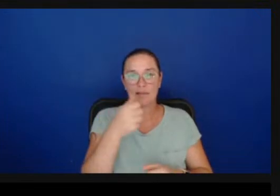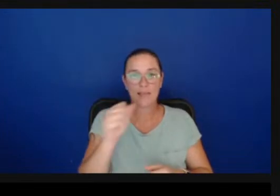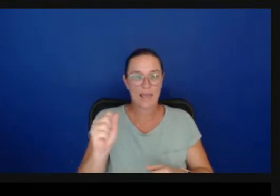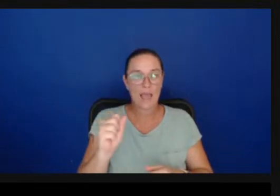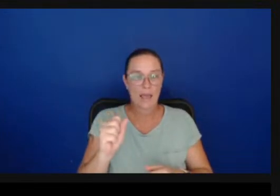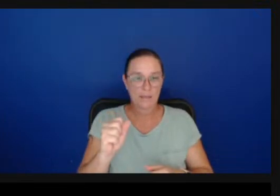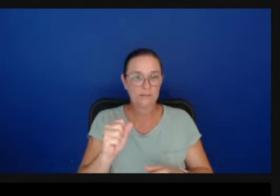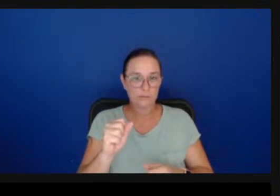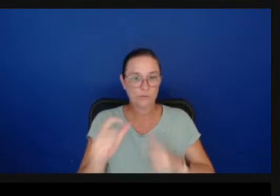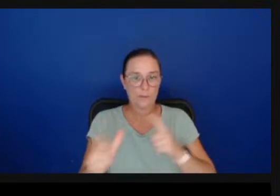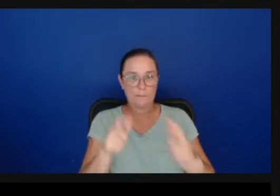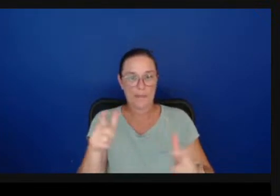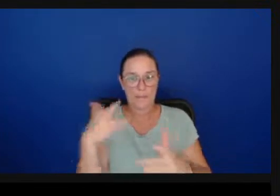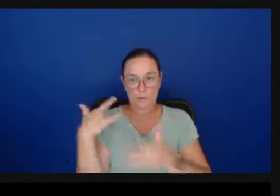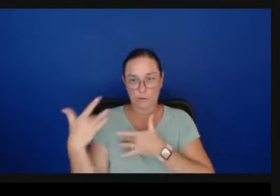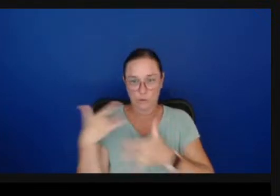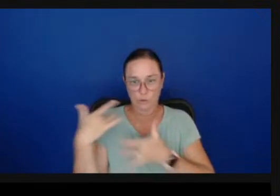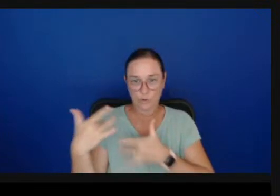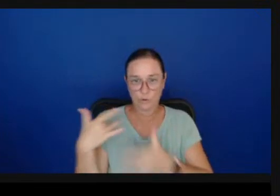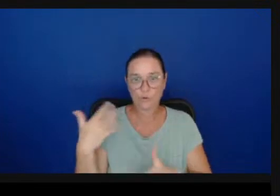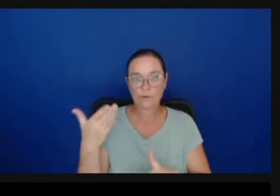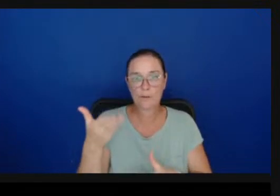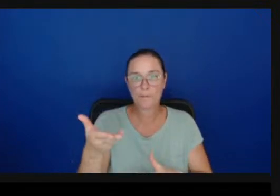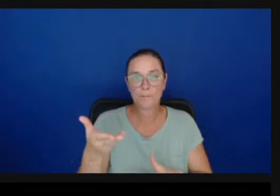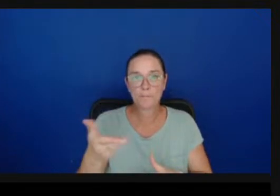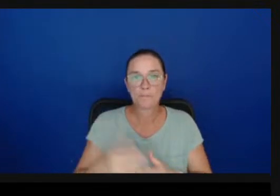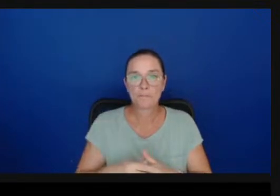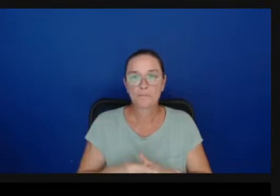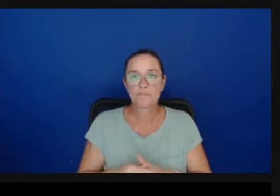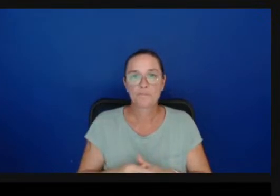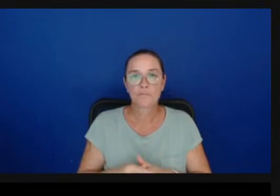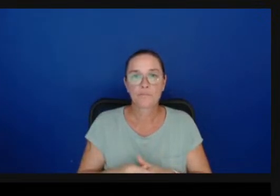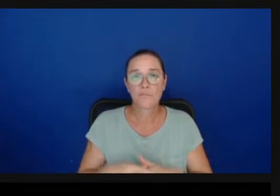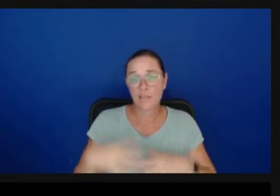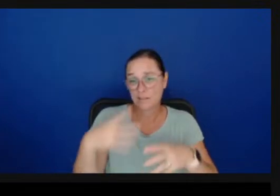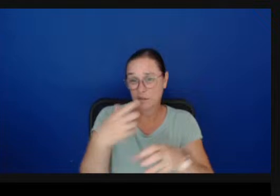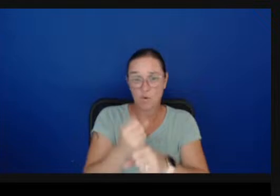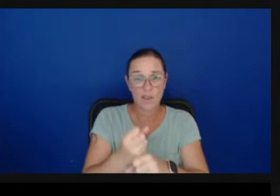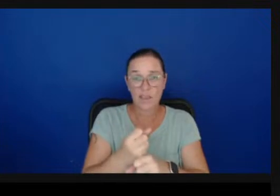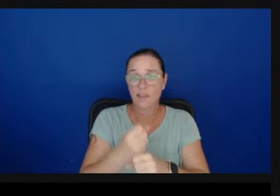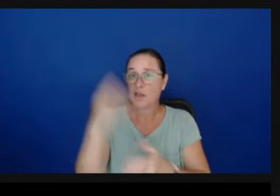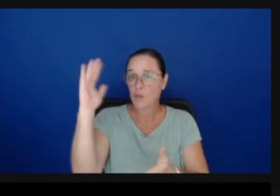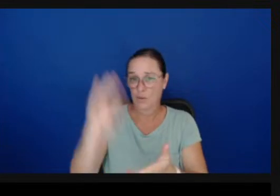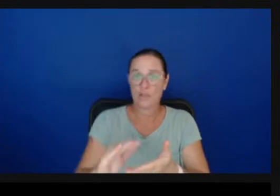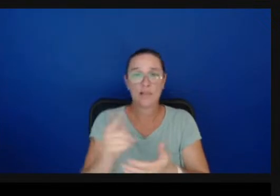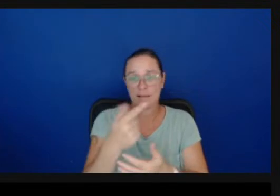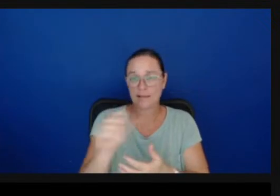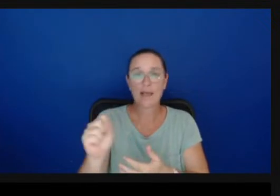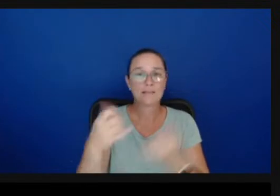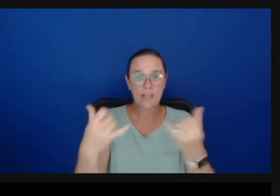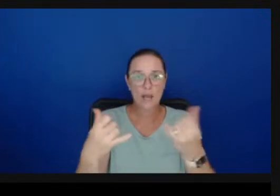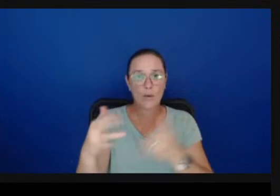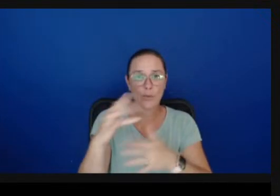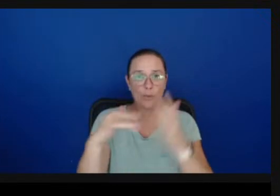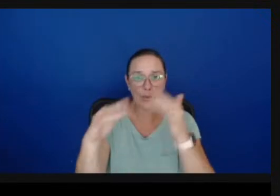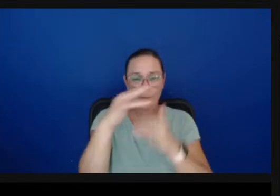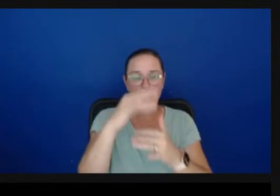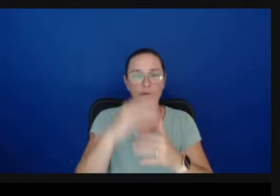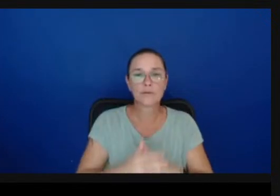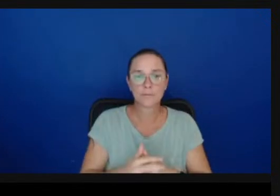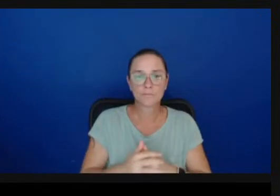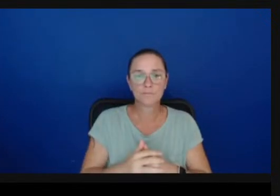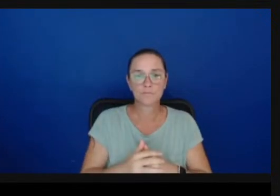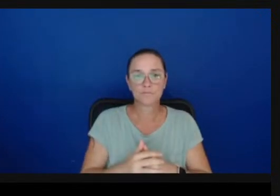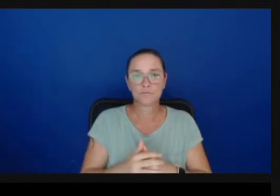eruption. And the short of it is that there's a lot less gas coming up from the volcano today.